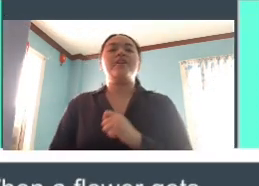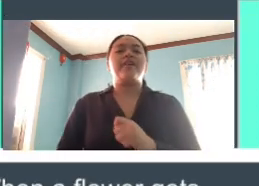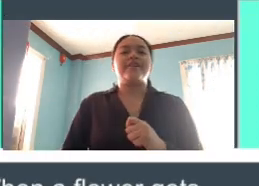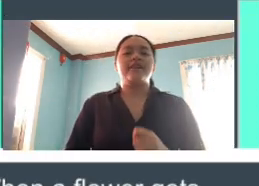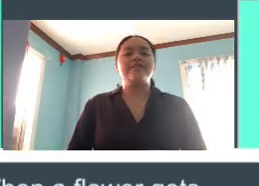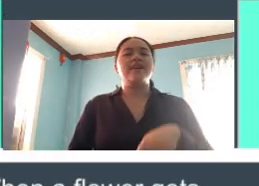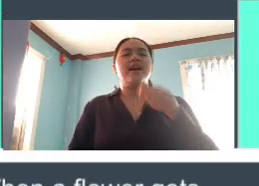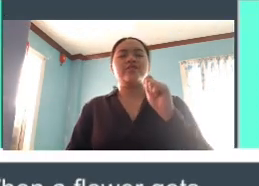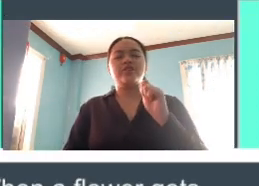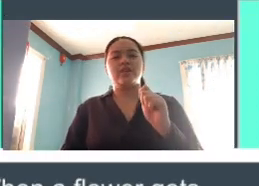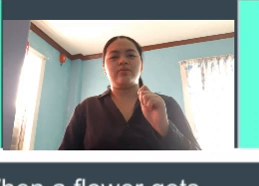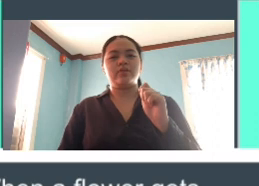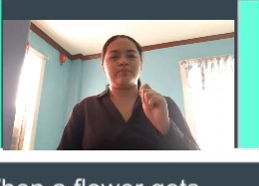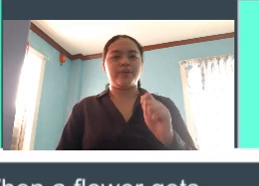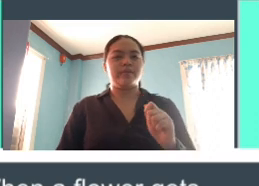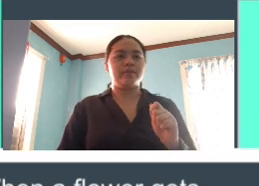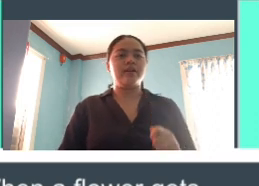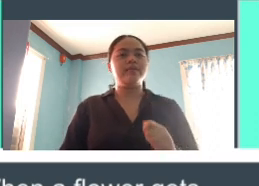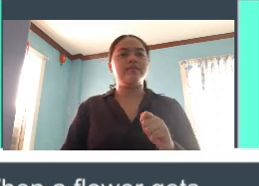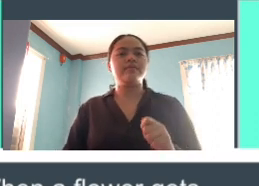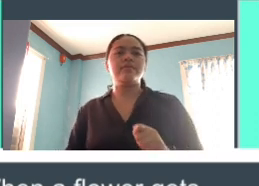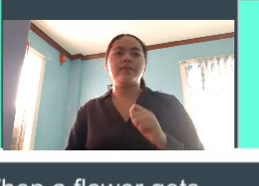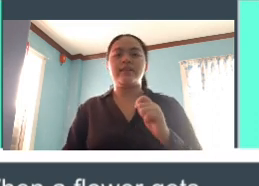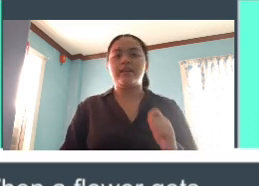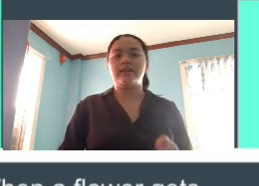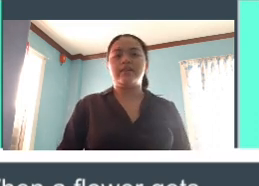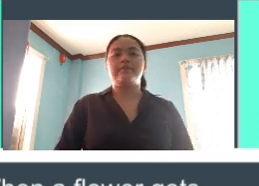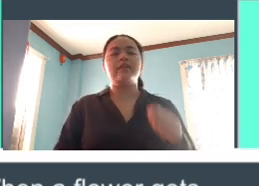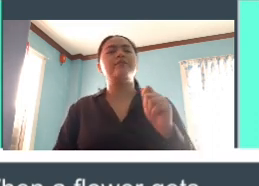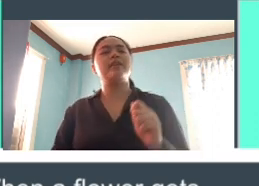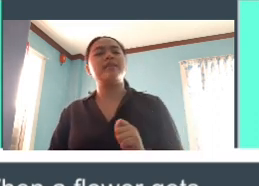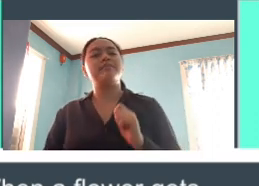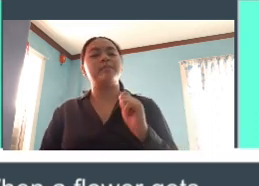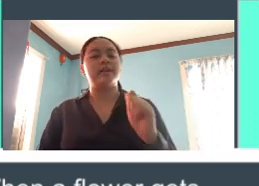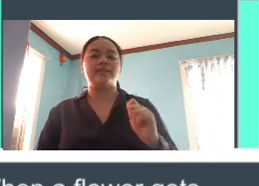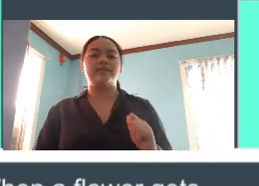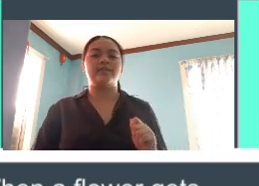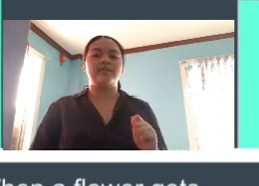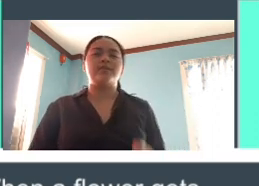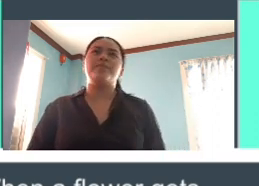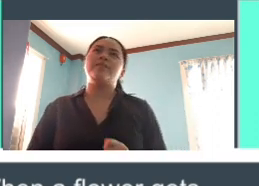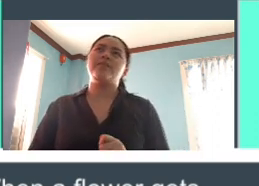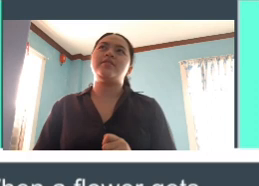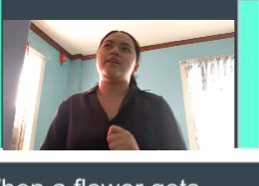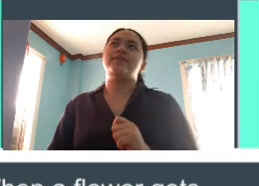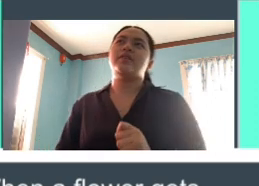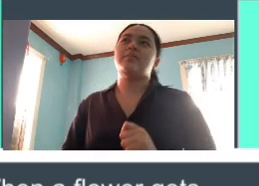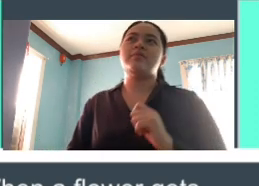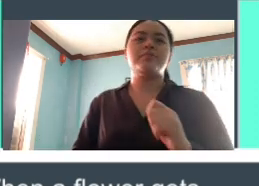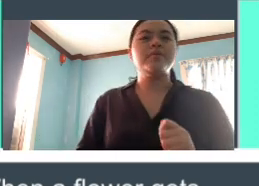Here we are in the angiosperm under the flowering plant. What is